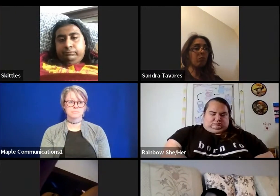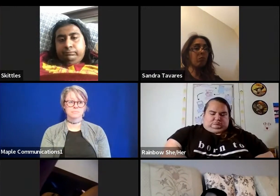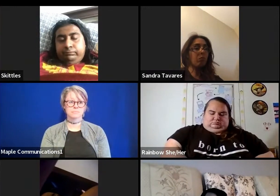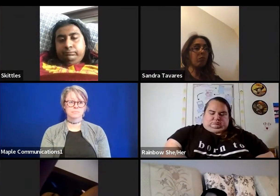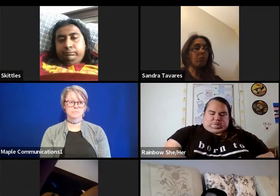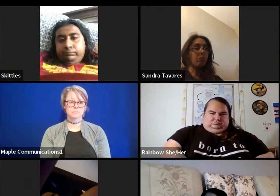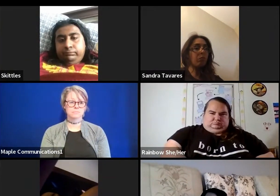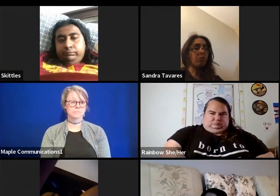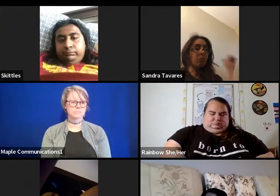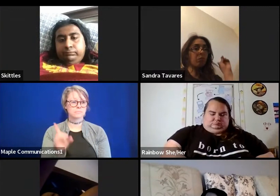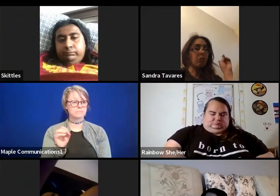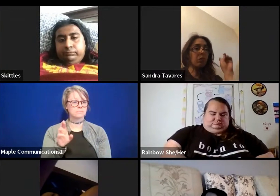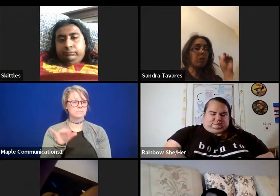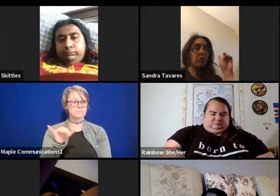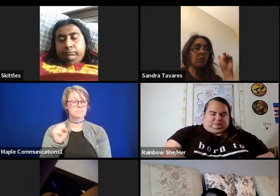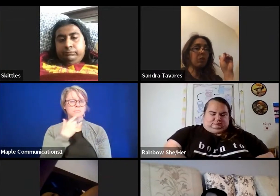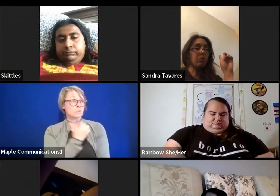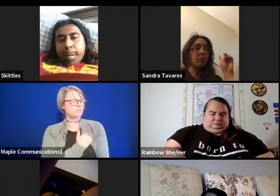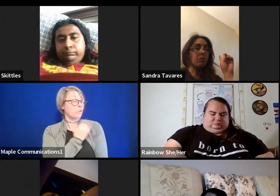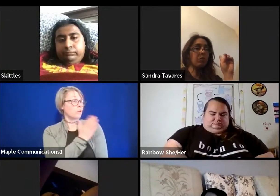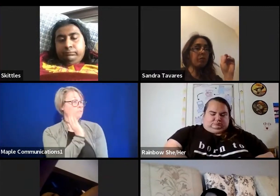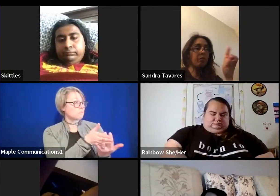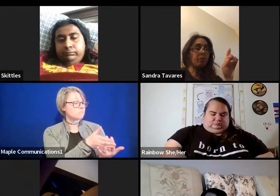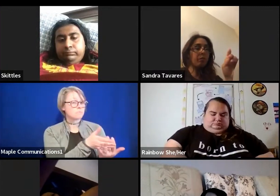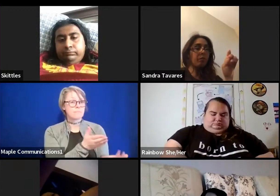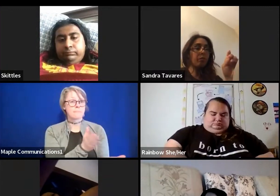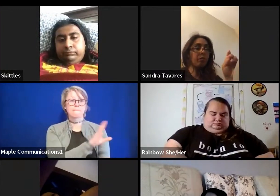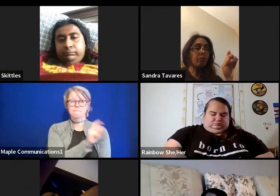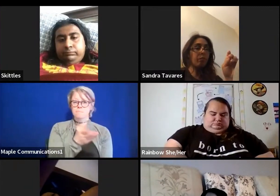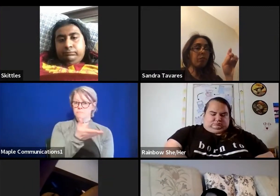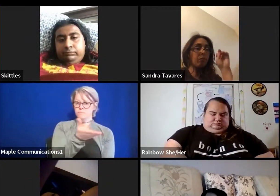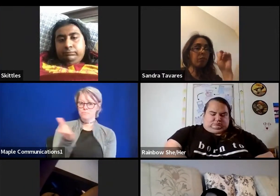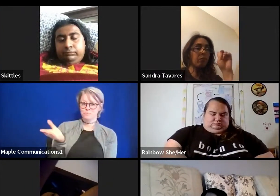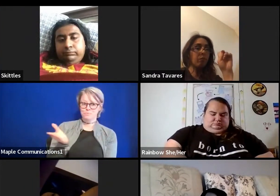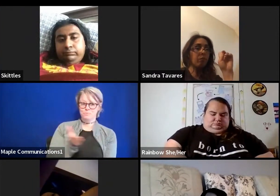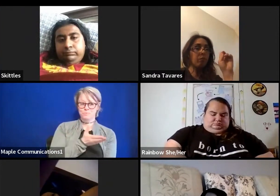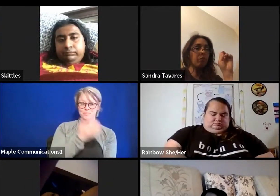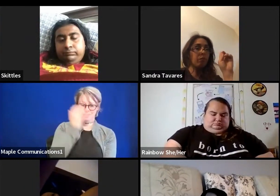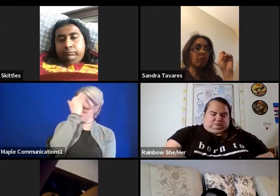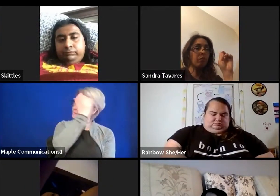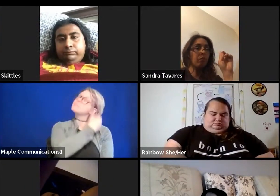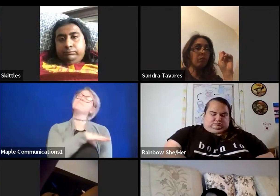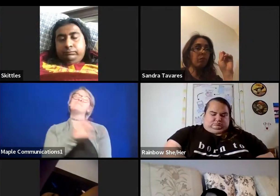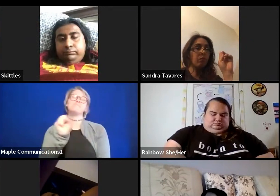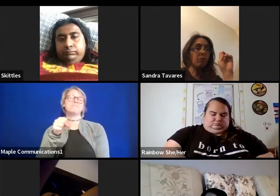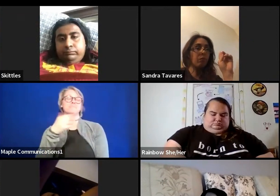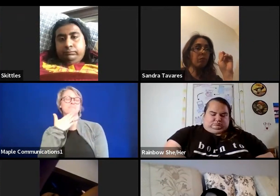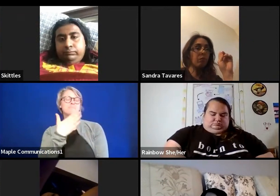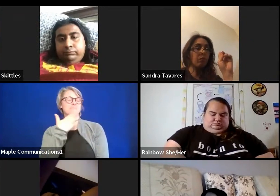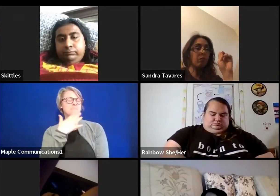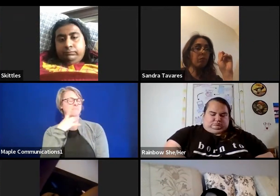Does anybody have, sorry, Catherine. Just back to you, Doris. Yeah, I was just going to say thank